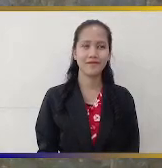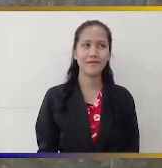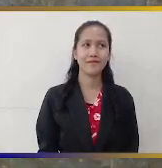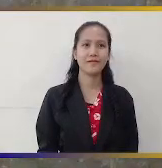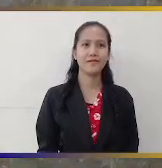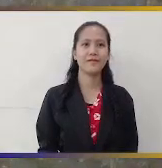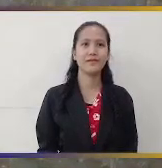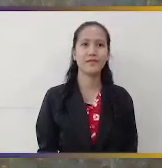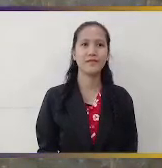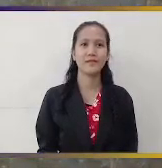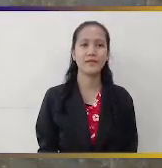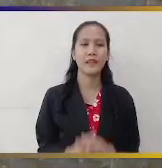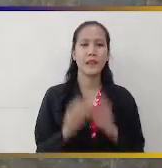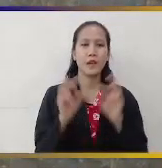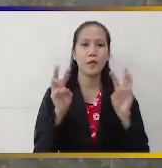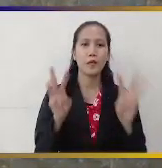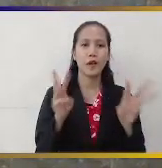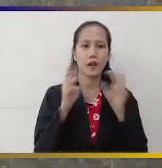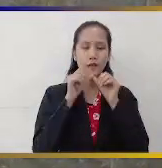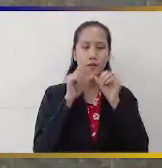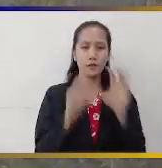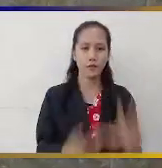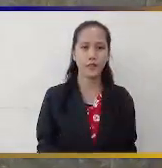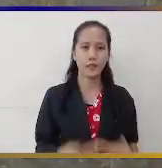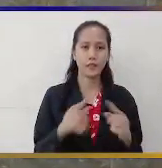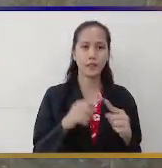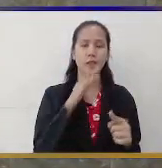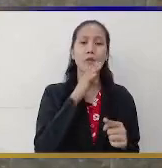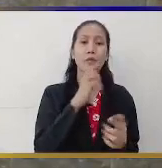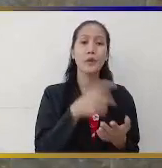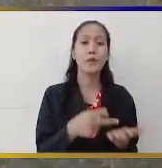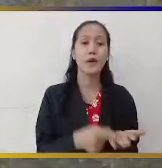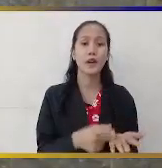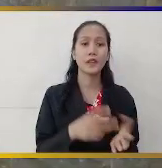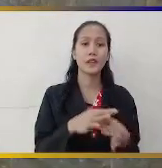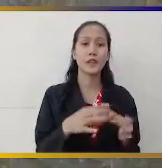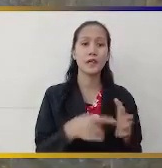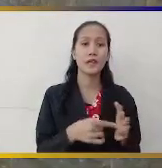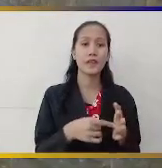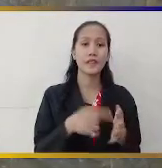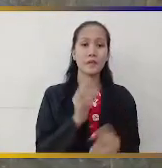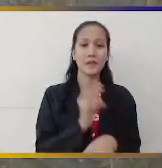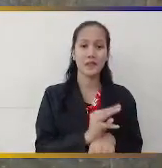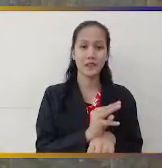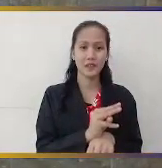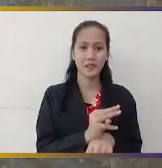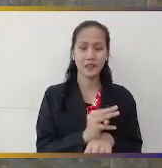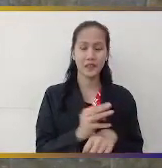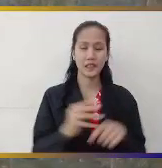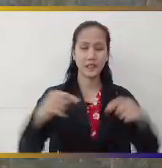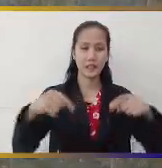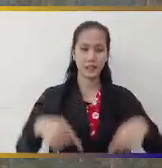a part of this great ministry, because it's a local church